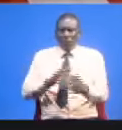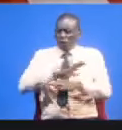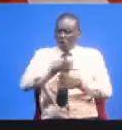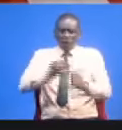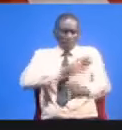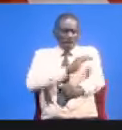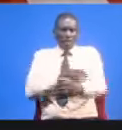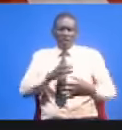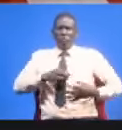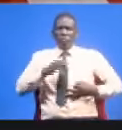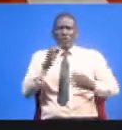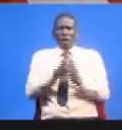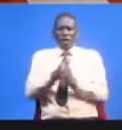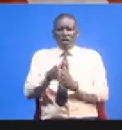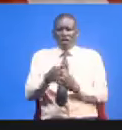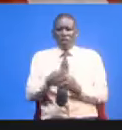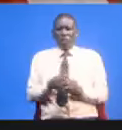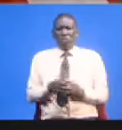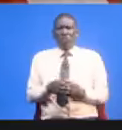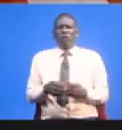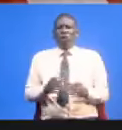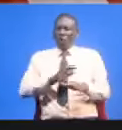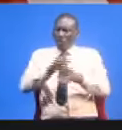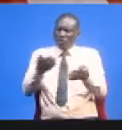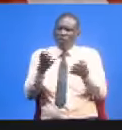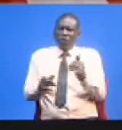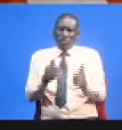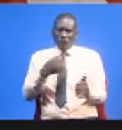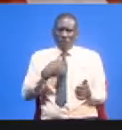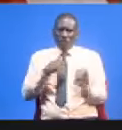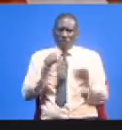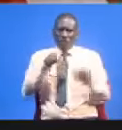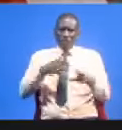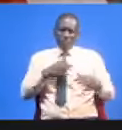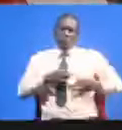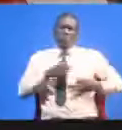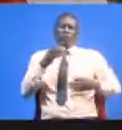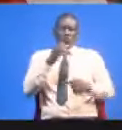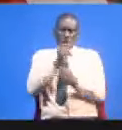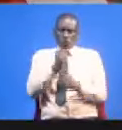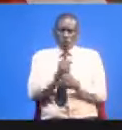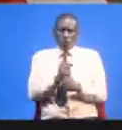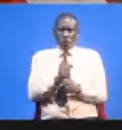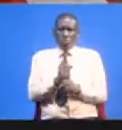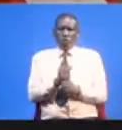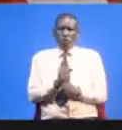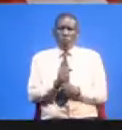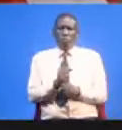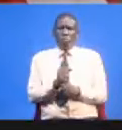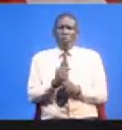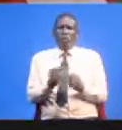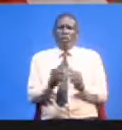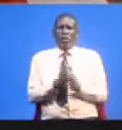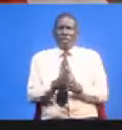of energy, spirit, and fight that I have in my soul to the job that